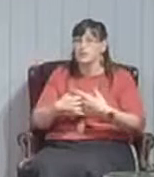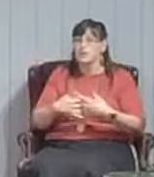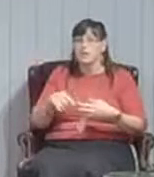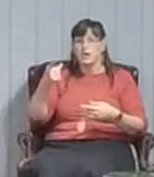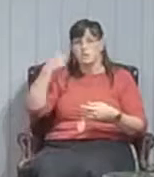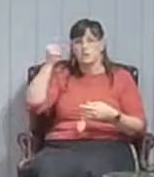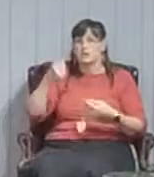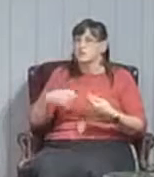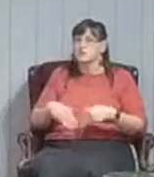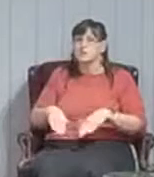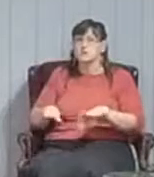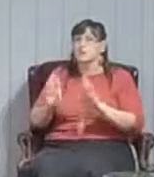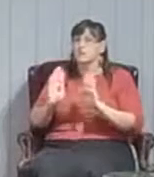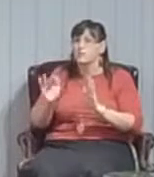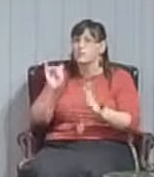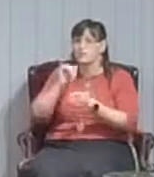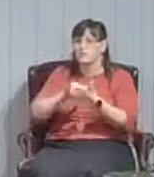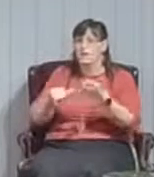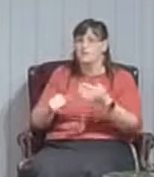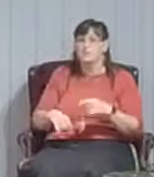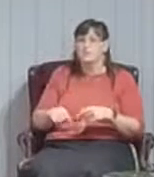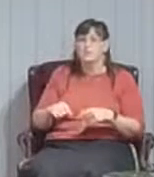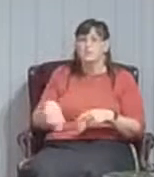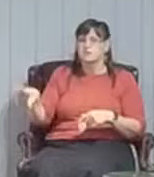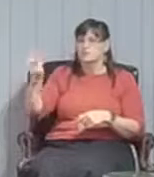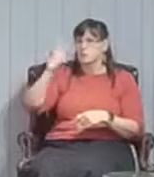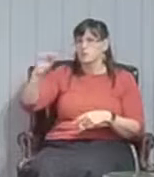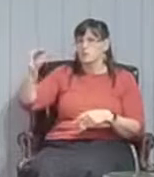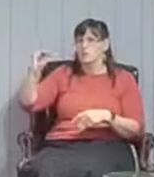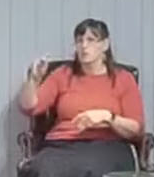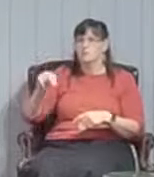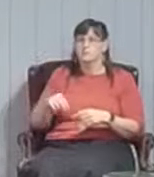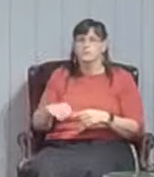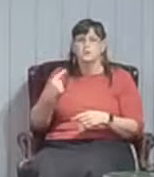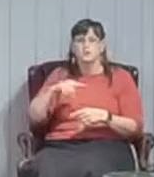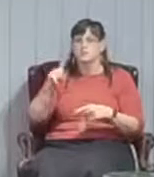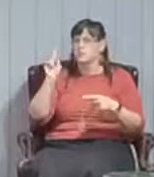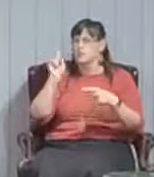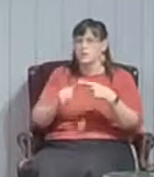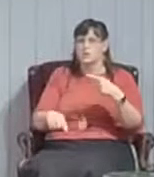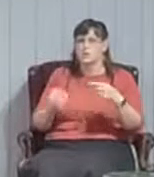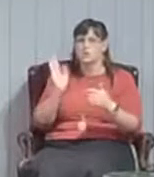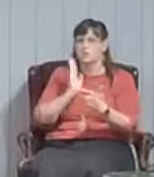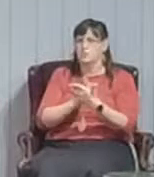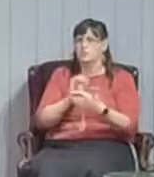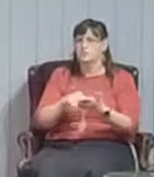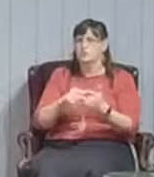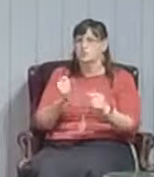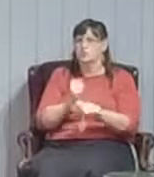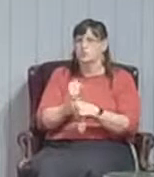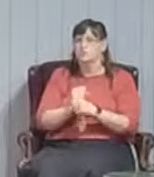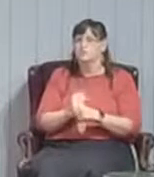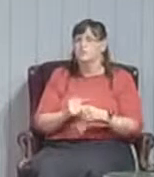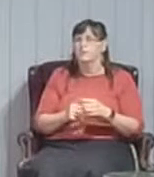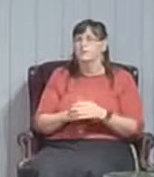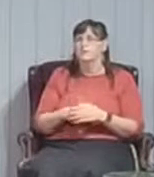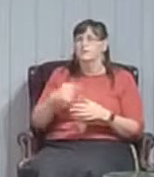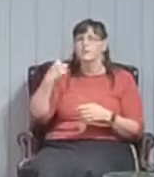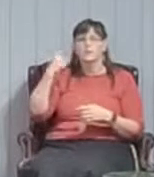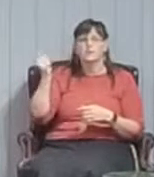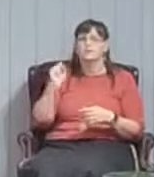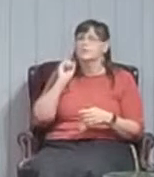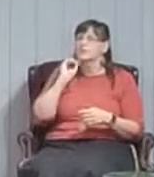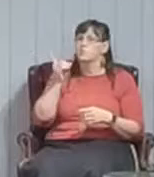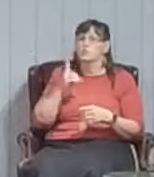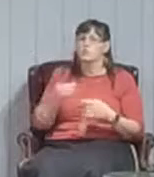to the compromise, we can't go down. We're doing a great work. We cannot quit this work to go down to you. And because he would